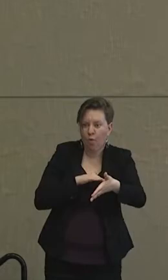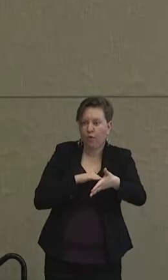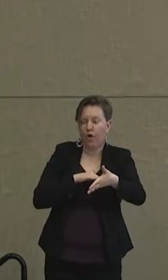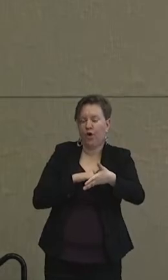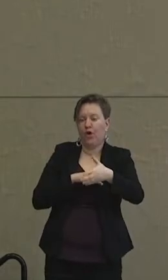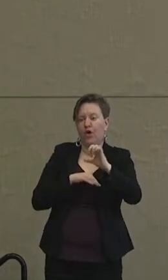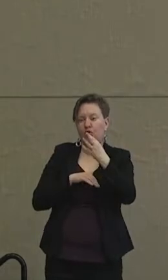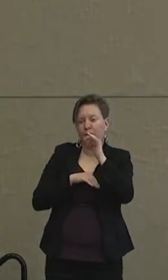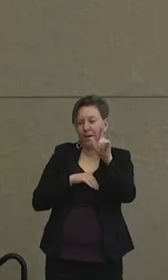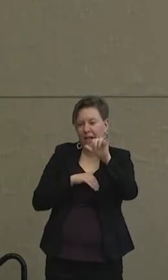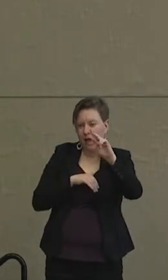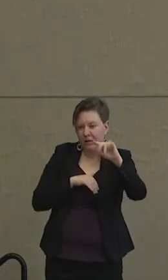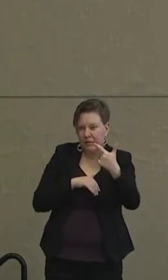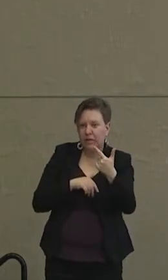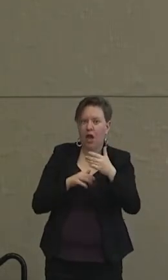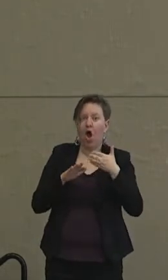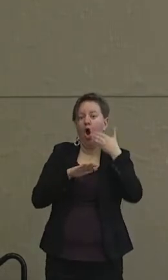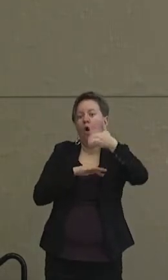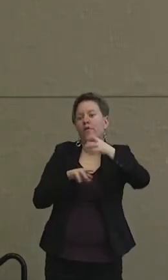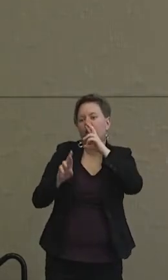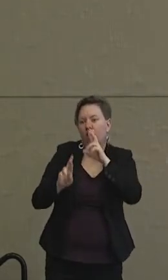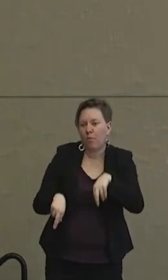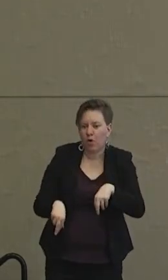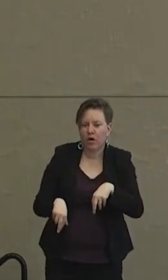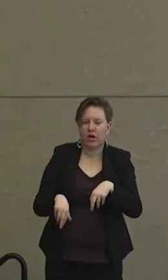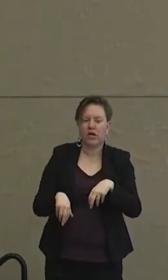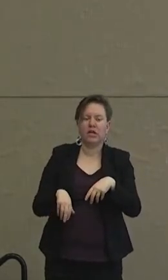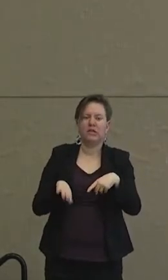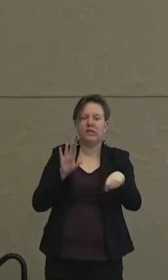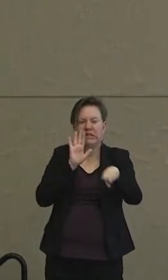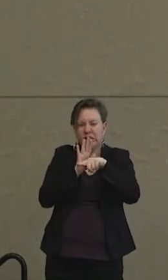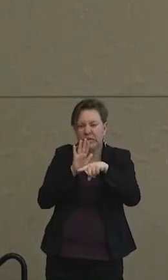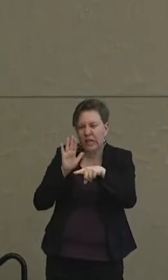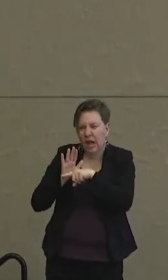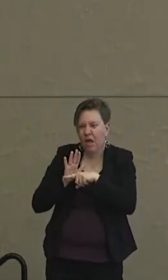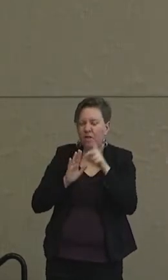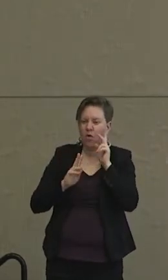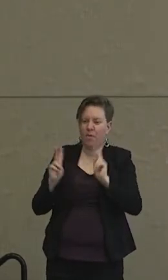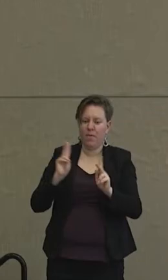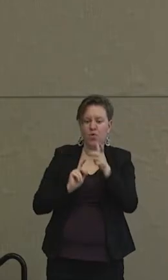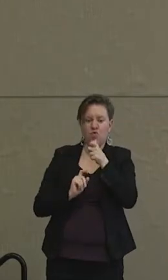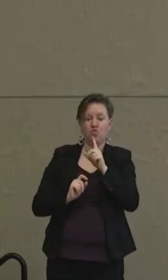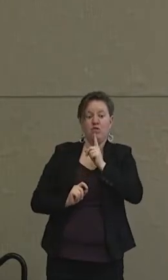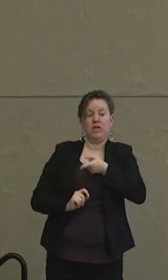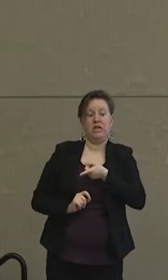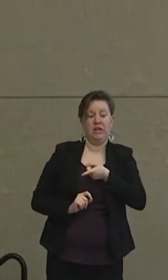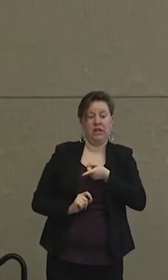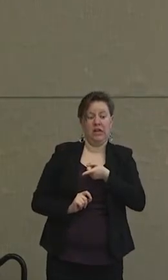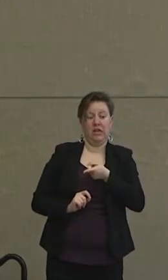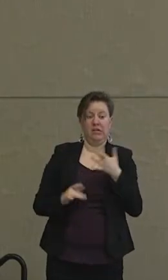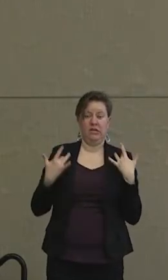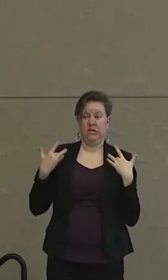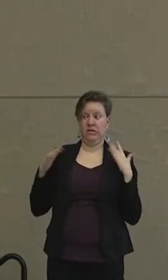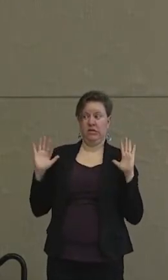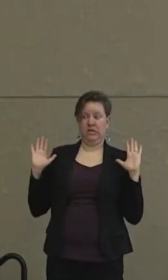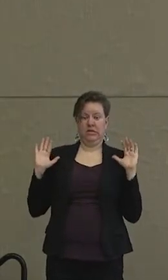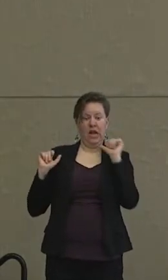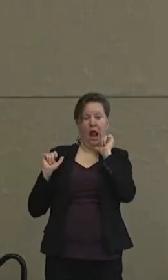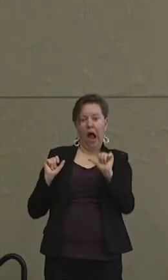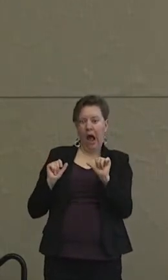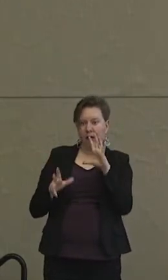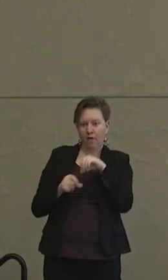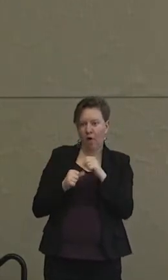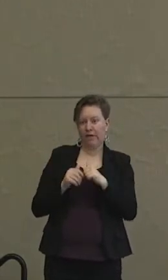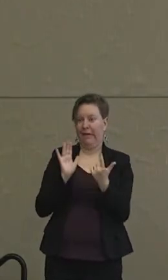over-criminalizing, over-reporting stigma to people who really aren't involved in